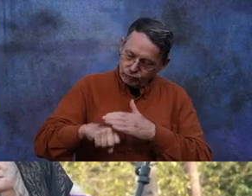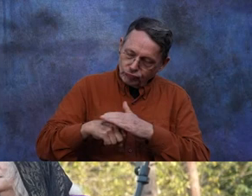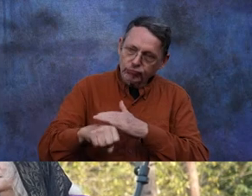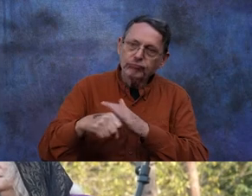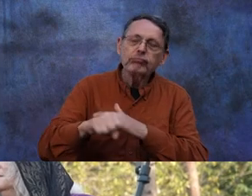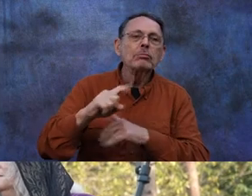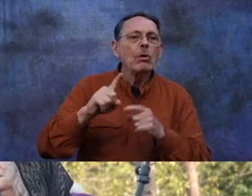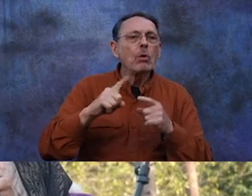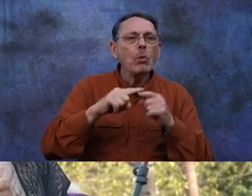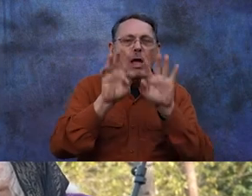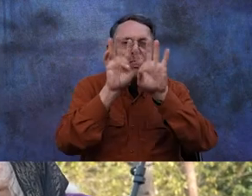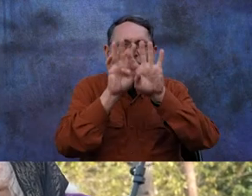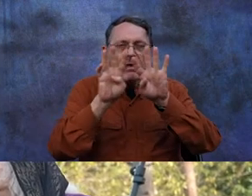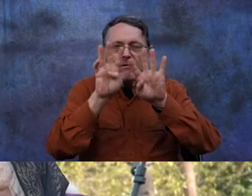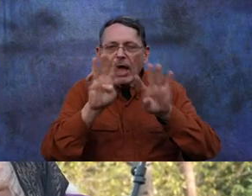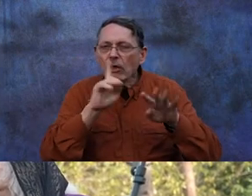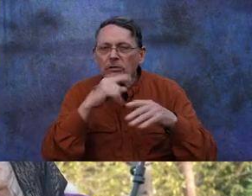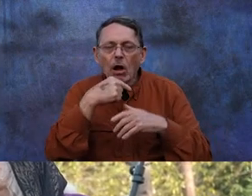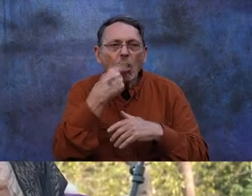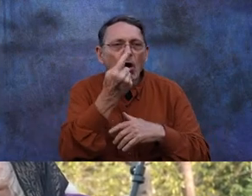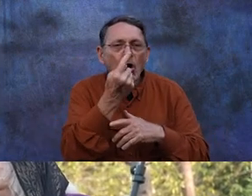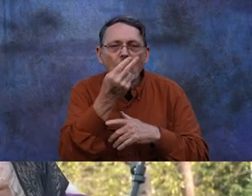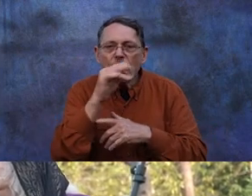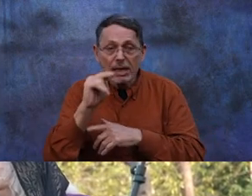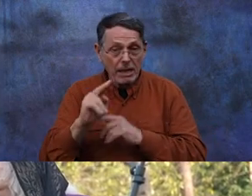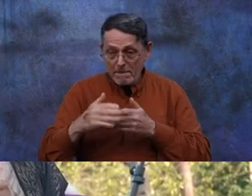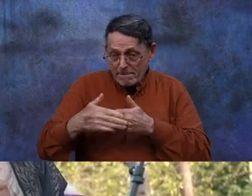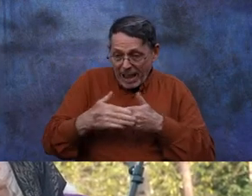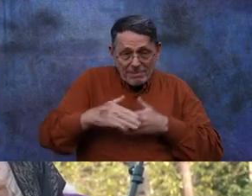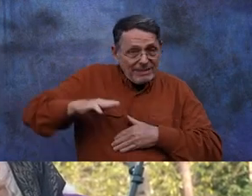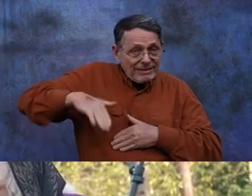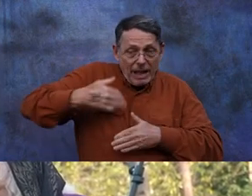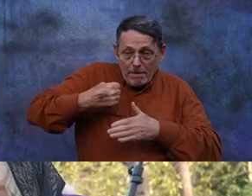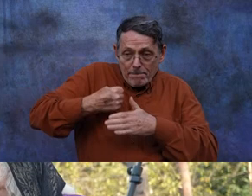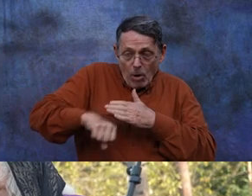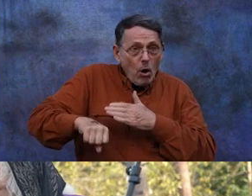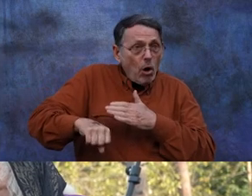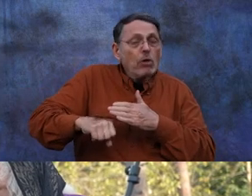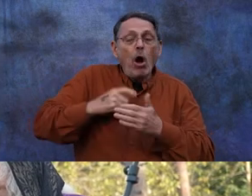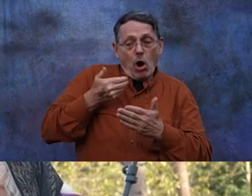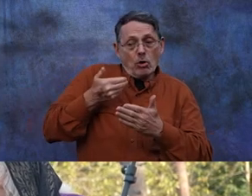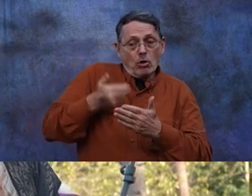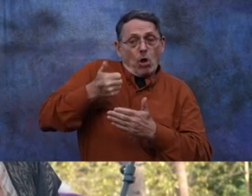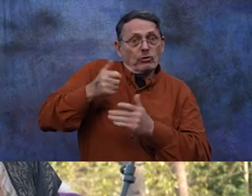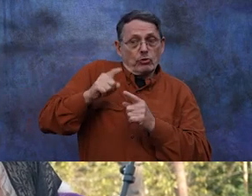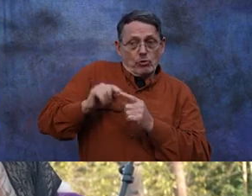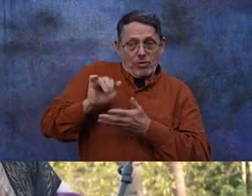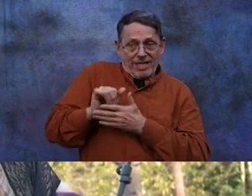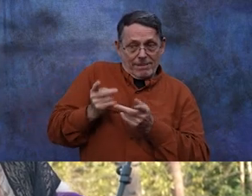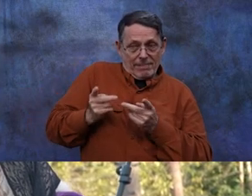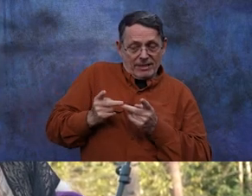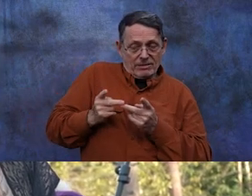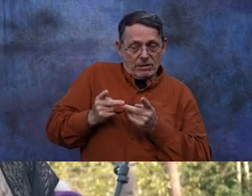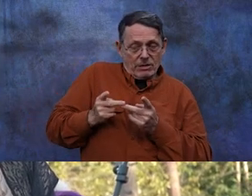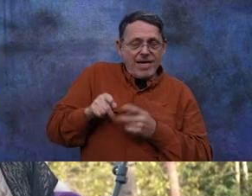When the veils are thin, those who are not yet born are closer to the place where they can be. But do you know what? They are